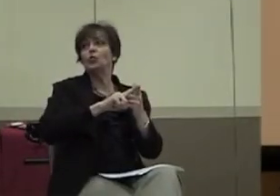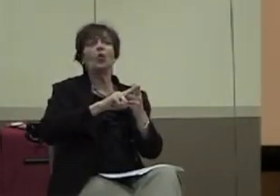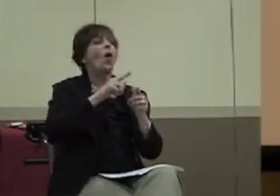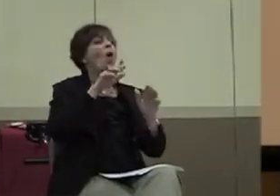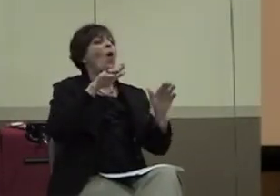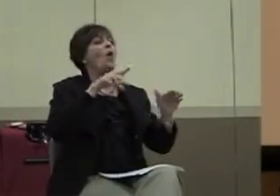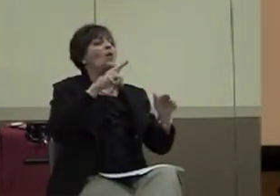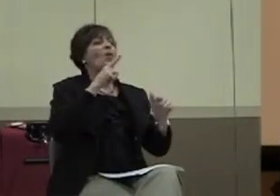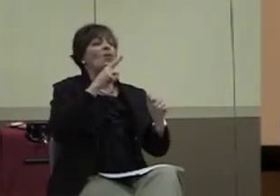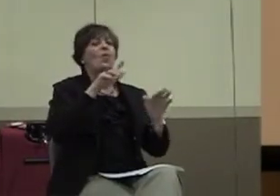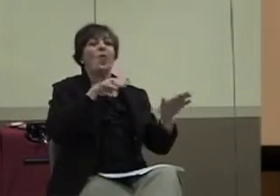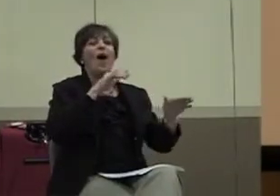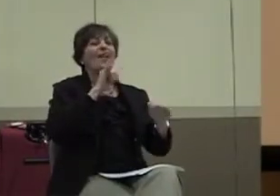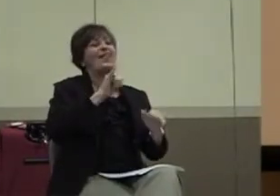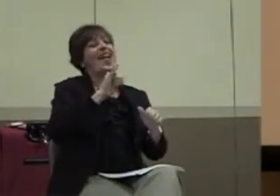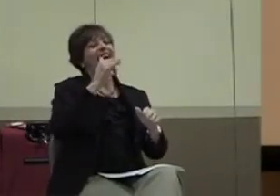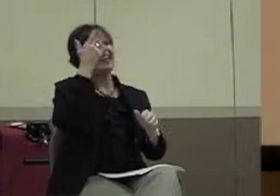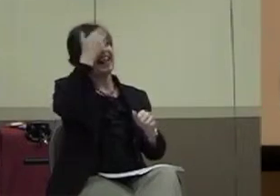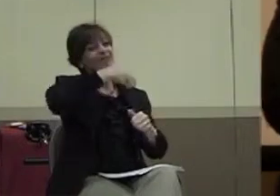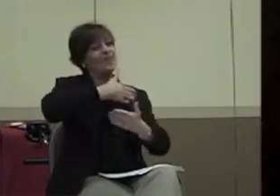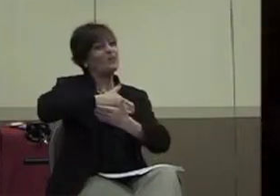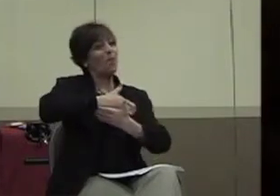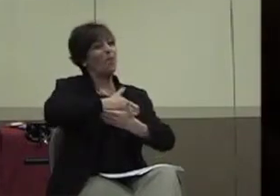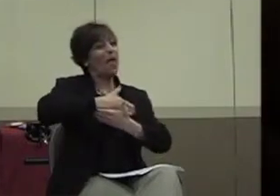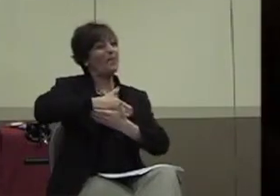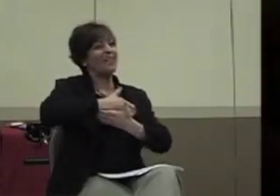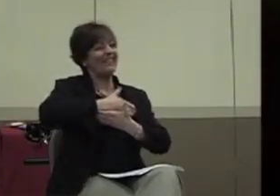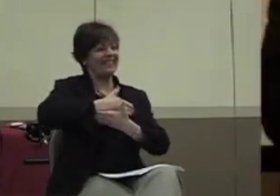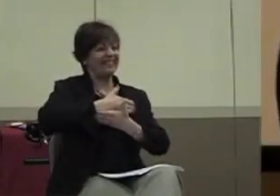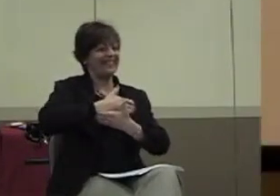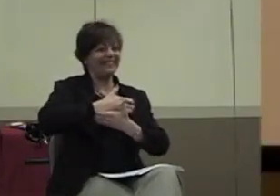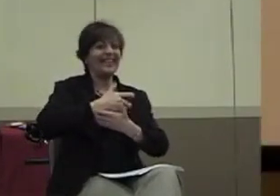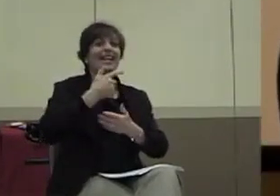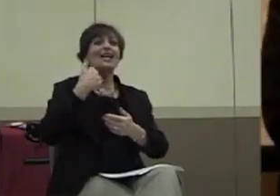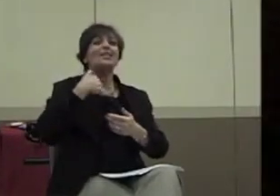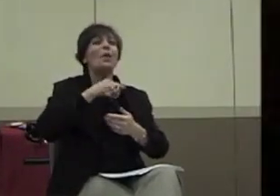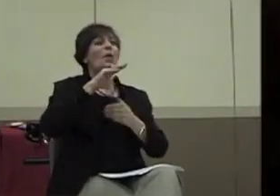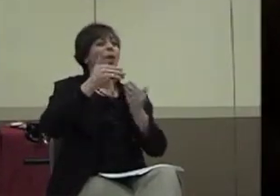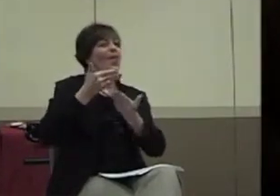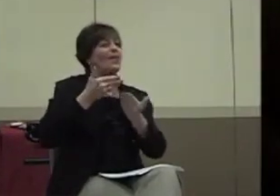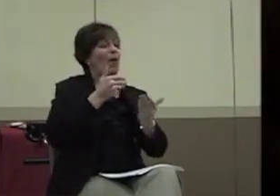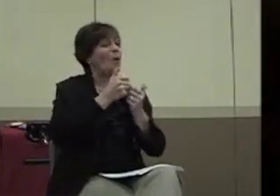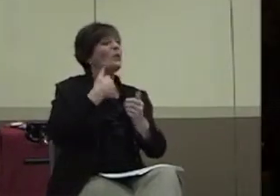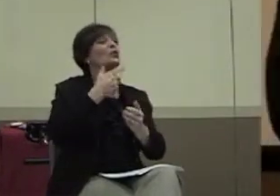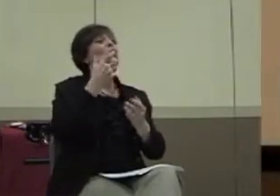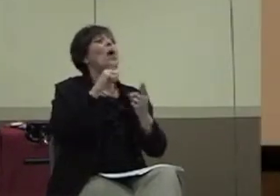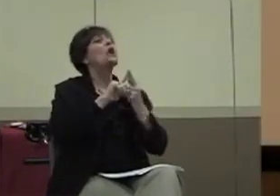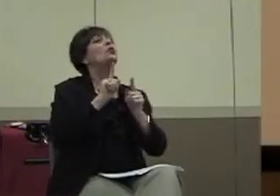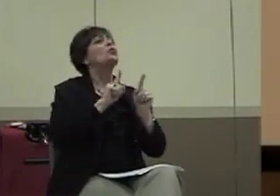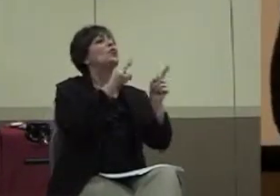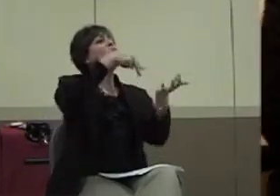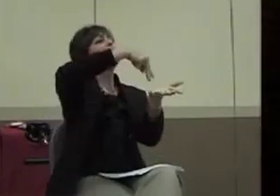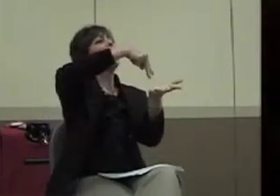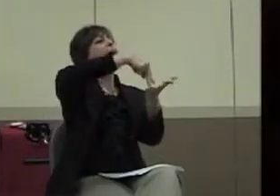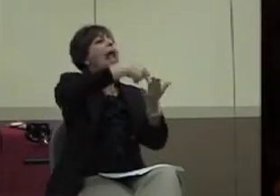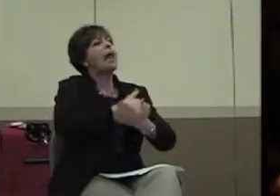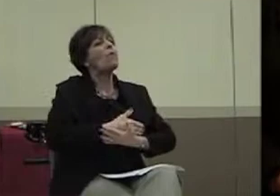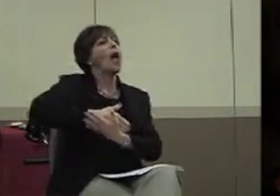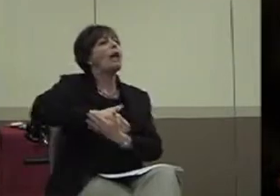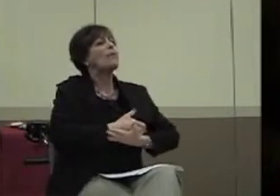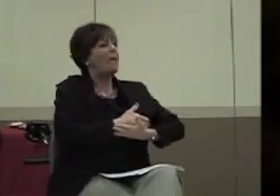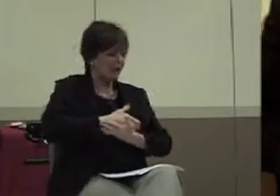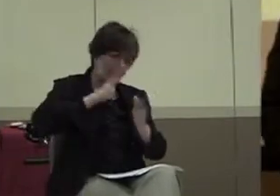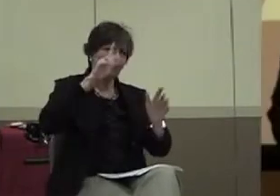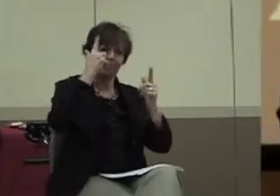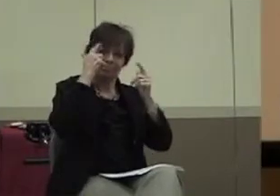baby that we all carry with us and you want to go stand in the back and rock that baby, please feel free to do that. If you